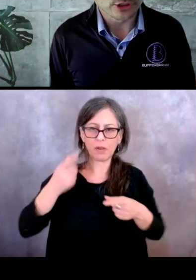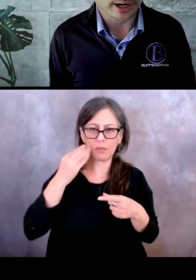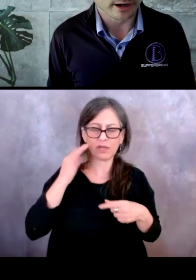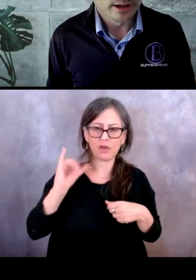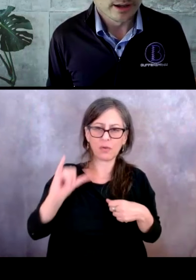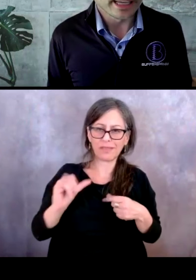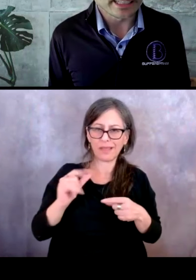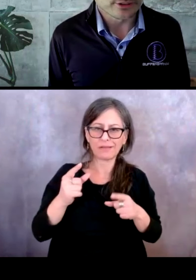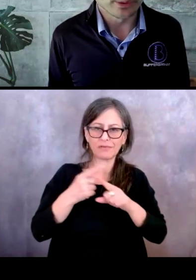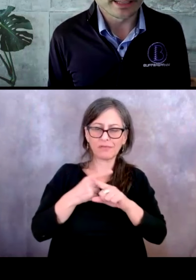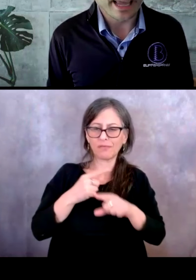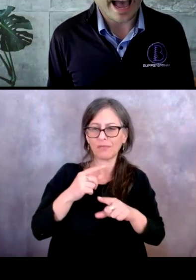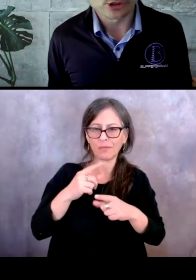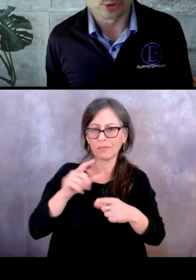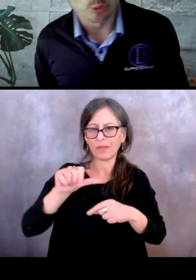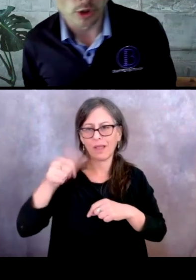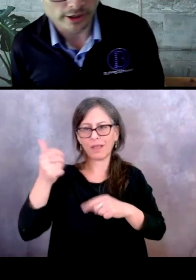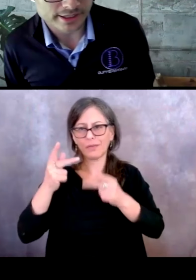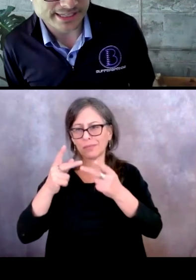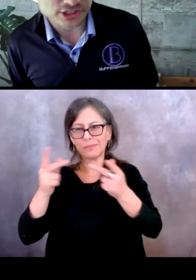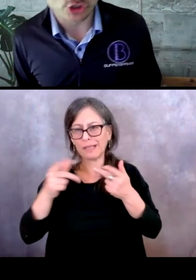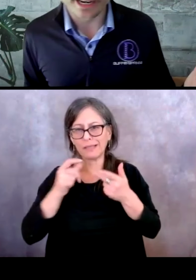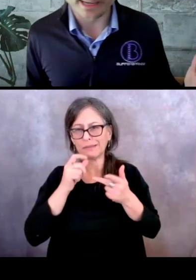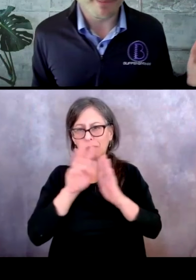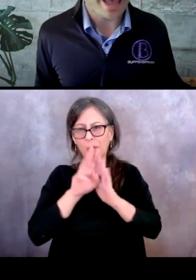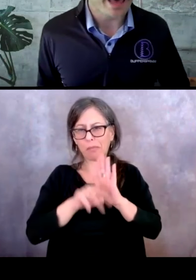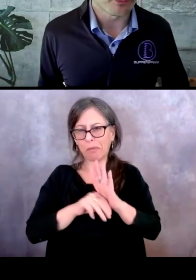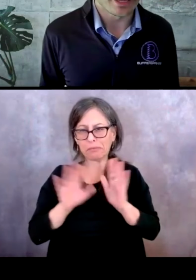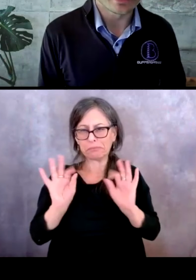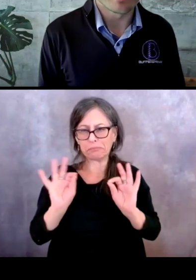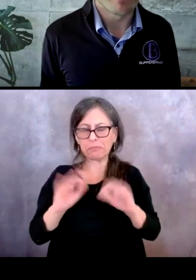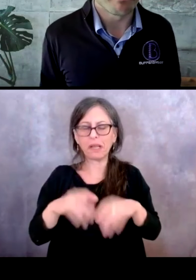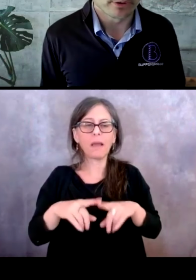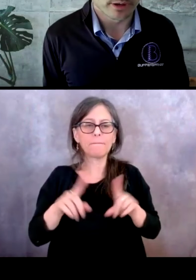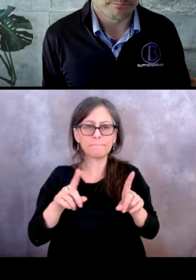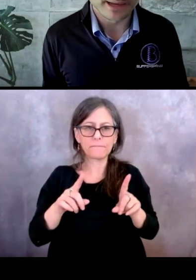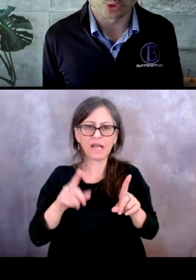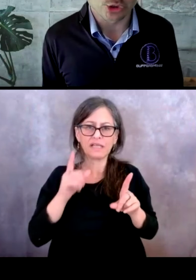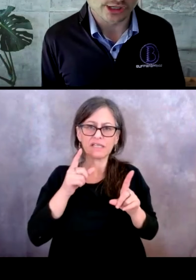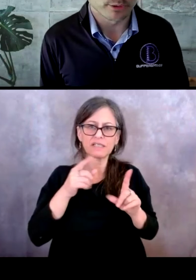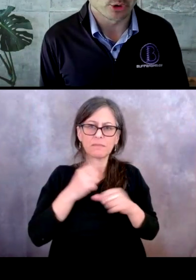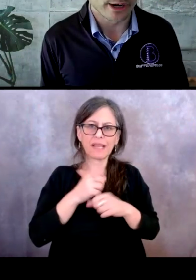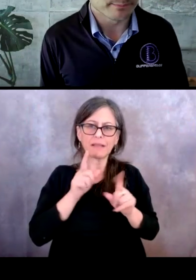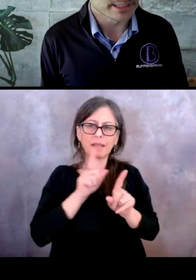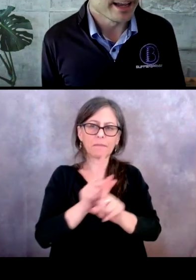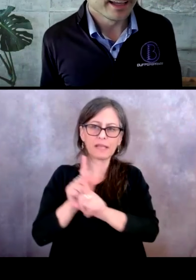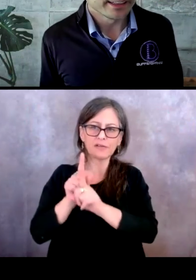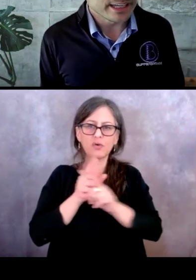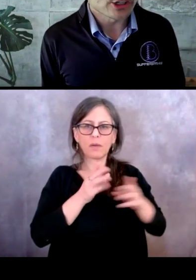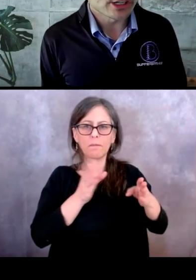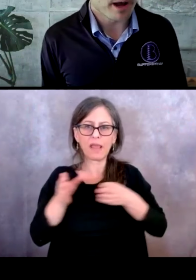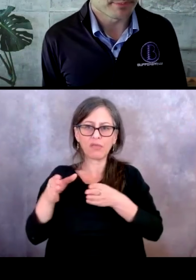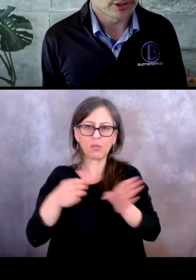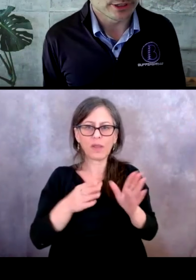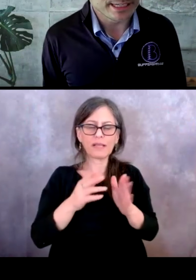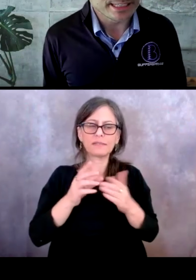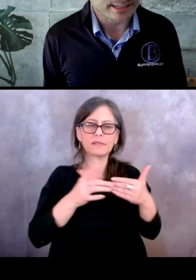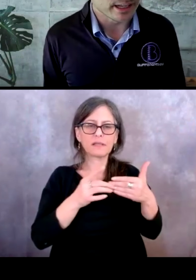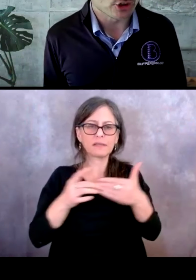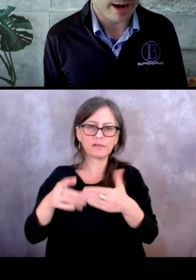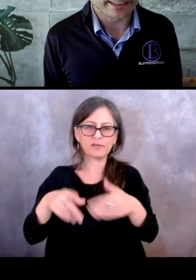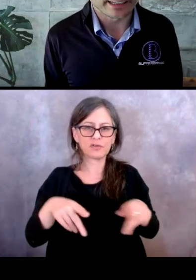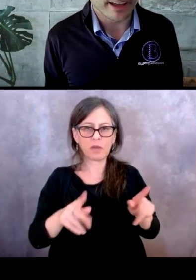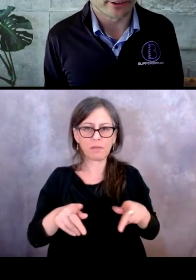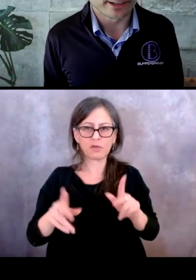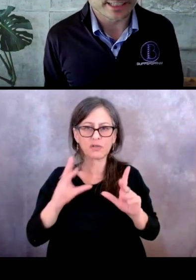lobby wheelchair. It's doing the actual work. It's creating pathways and mentorship programs, leadership opportunities,